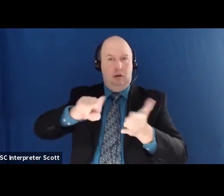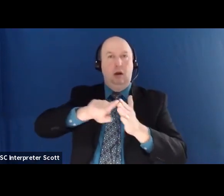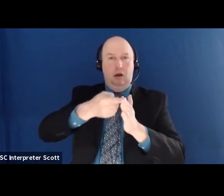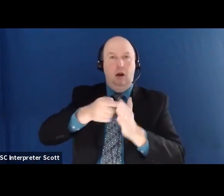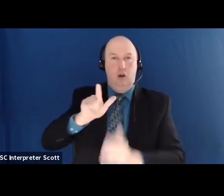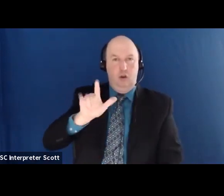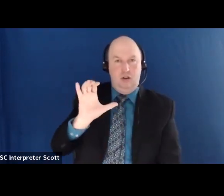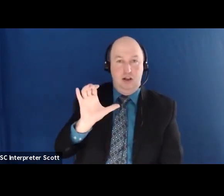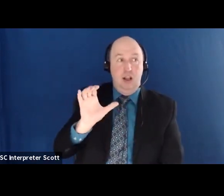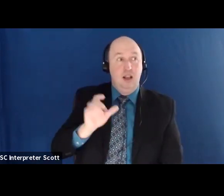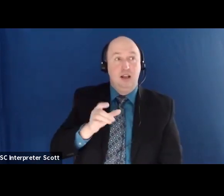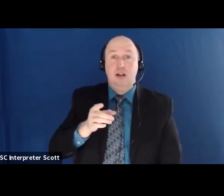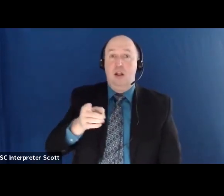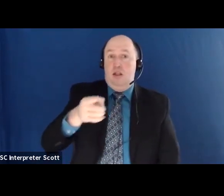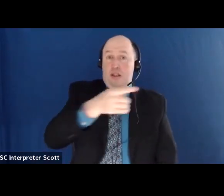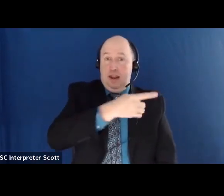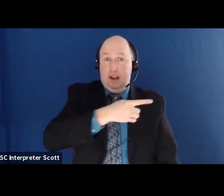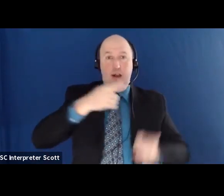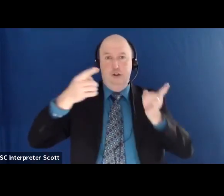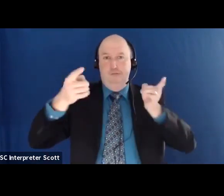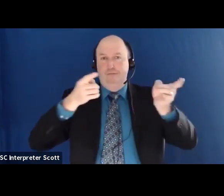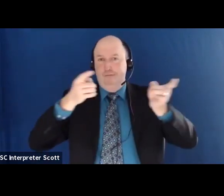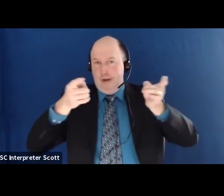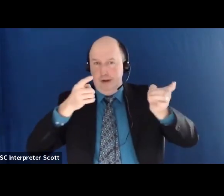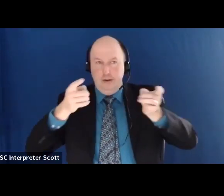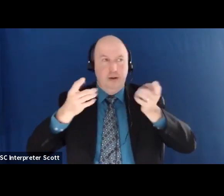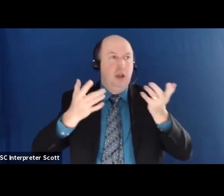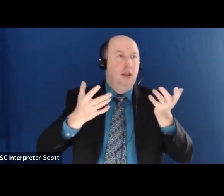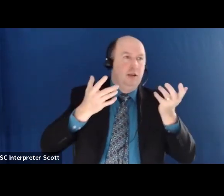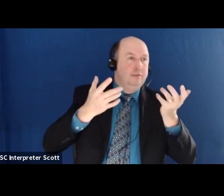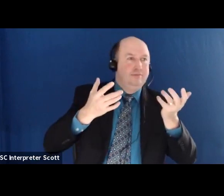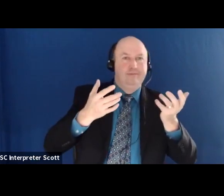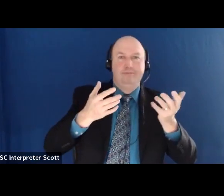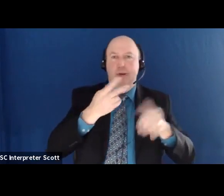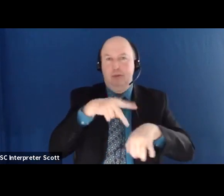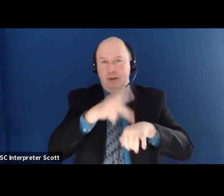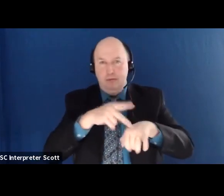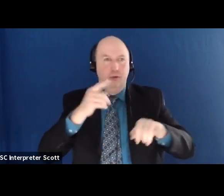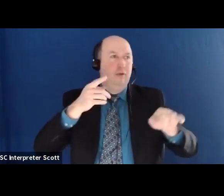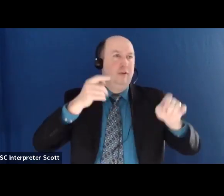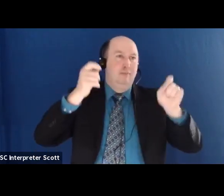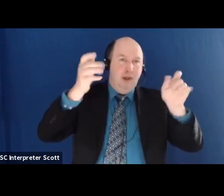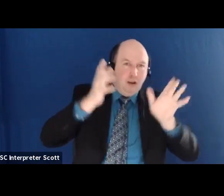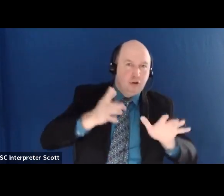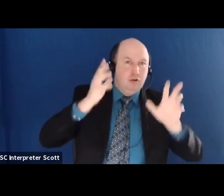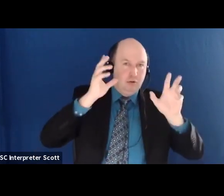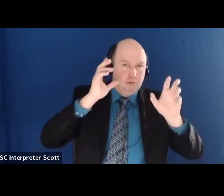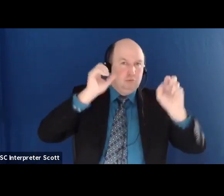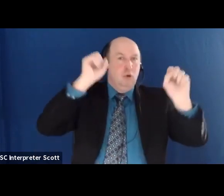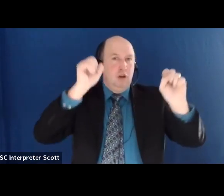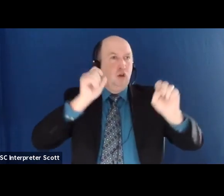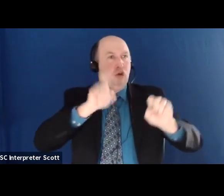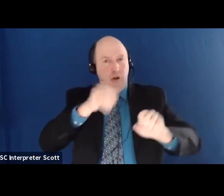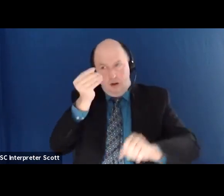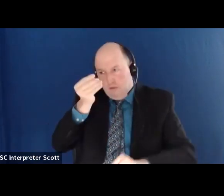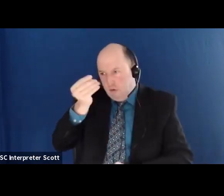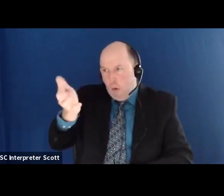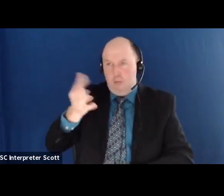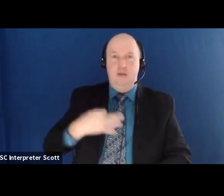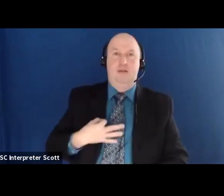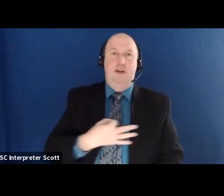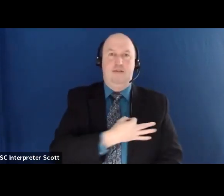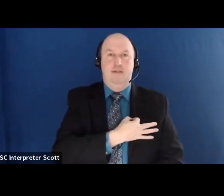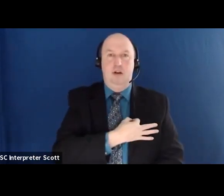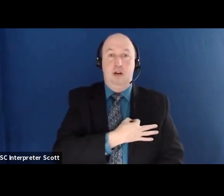Their administration should already have been getting lists together of those essential teachers and staff that need to get vaccinated. That number has went down